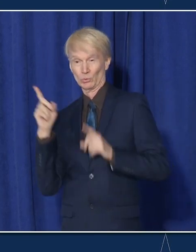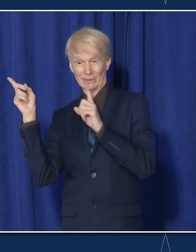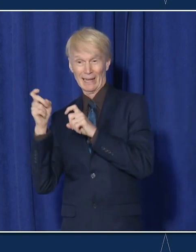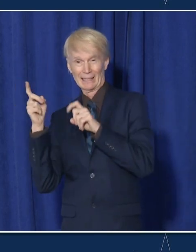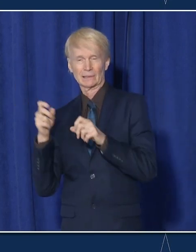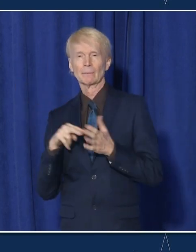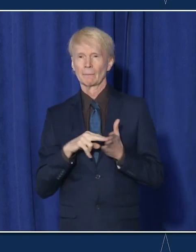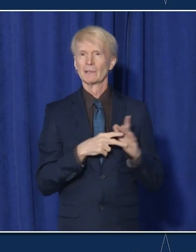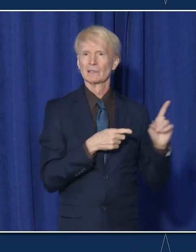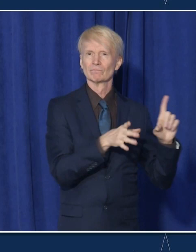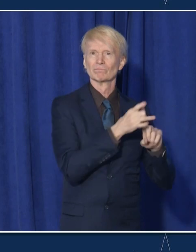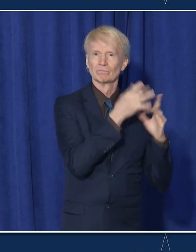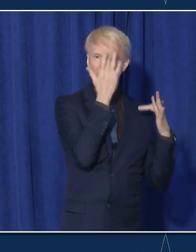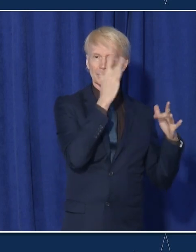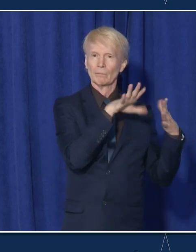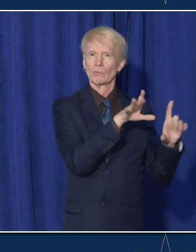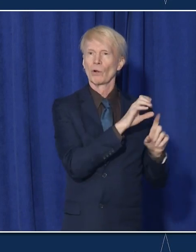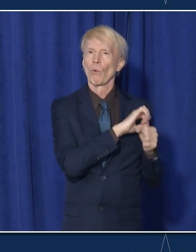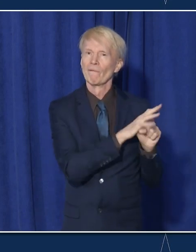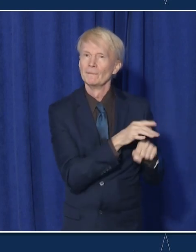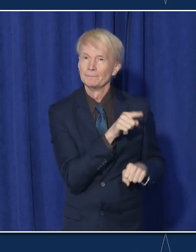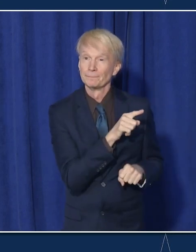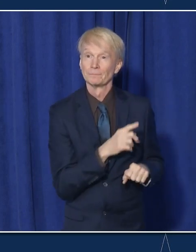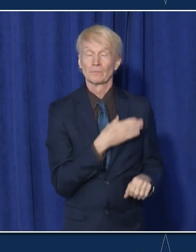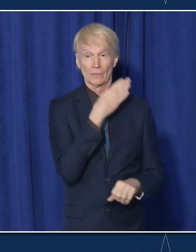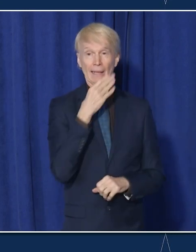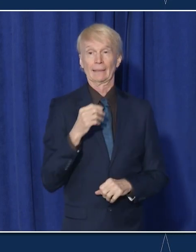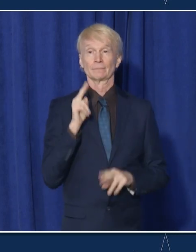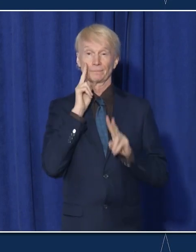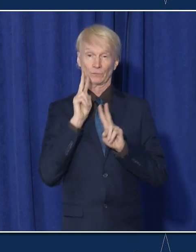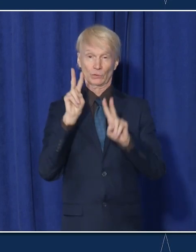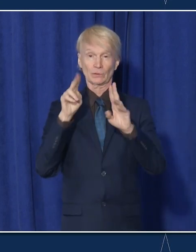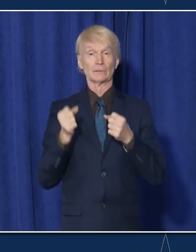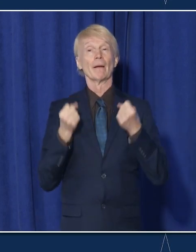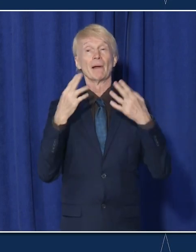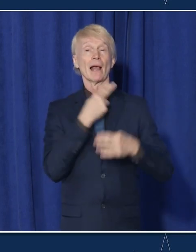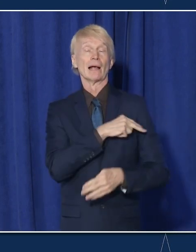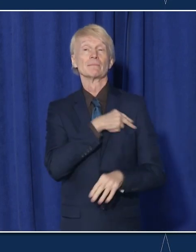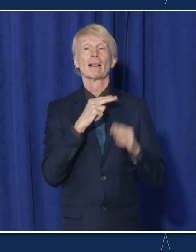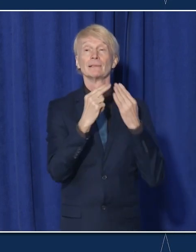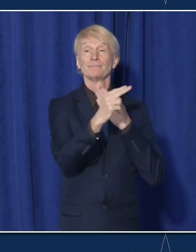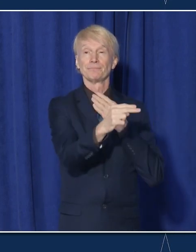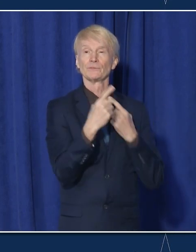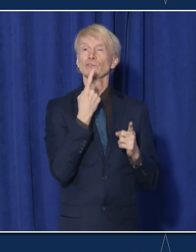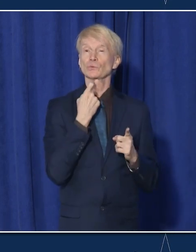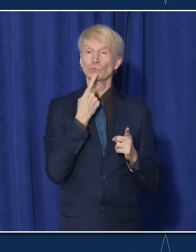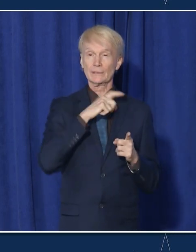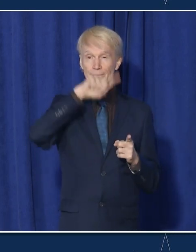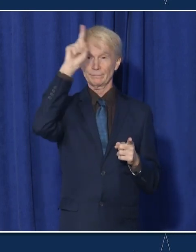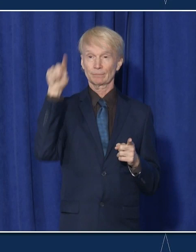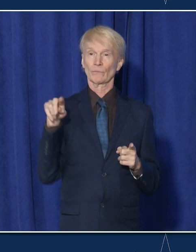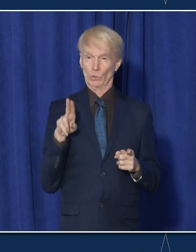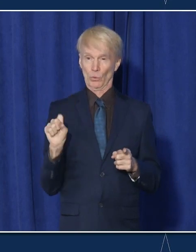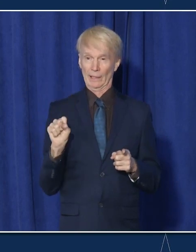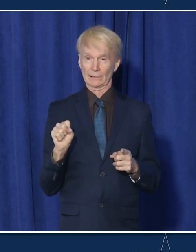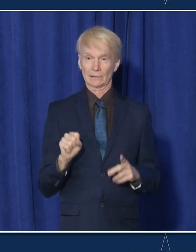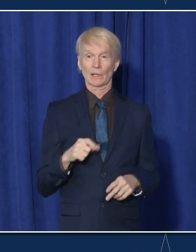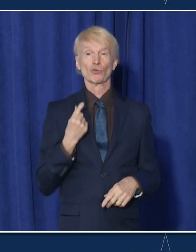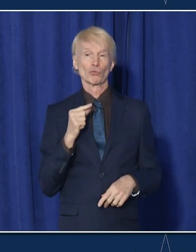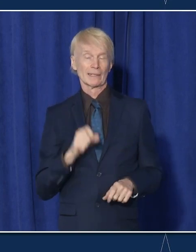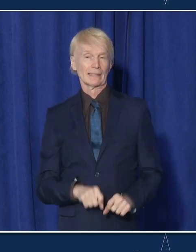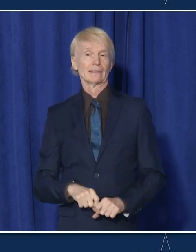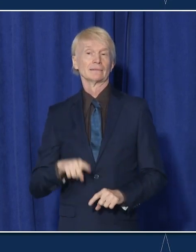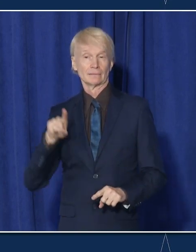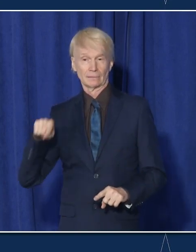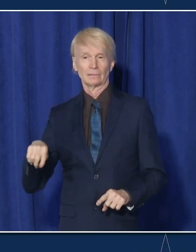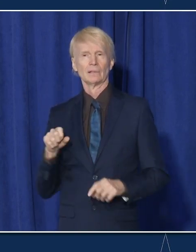positive. And finally, though, if we look at hospitalizations, red is the US and green is Australia during